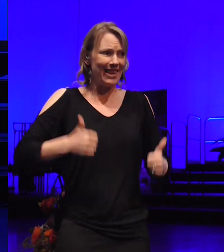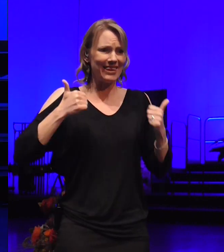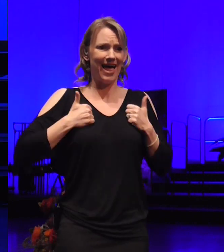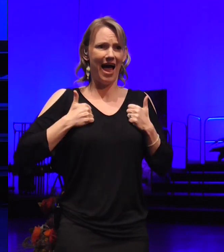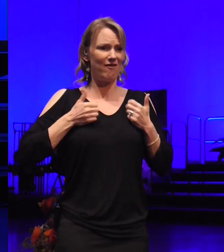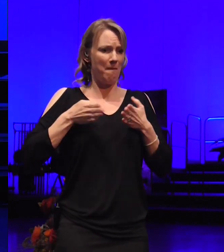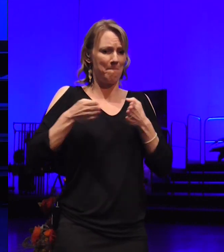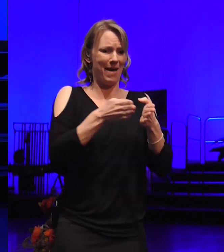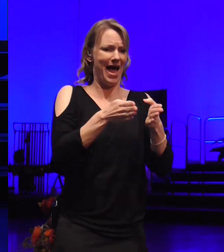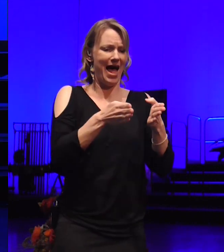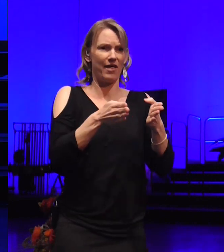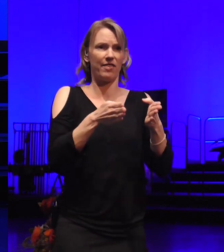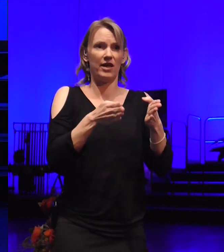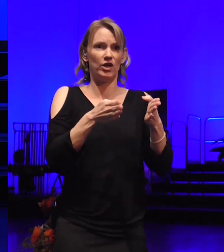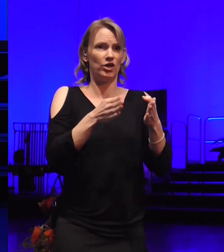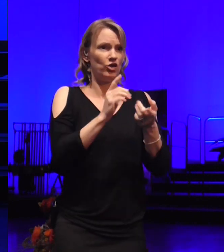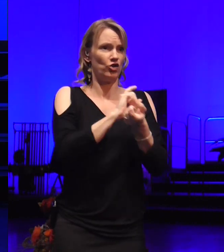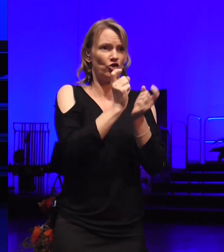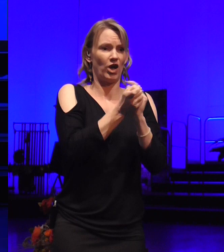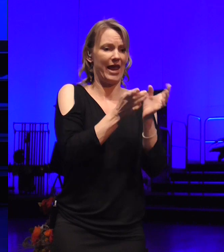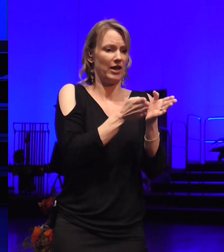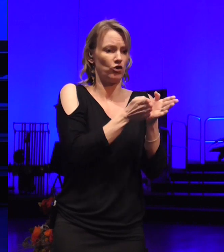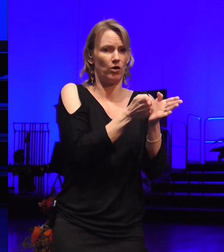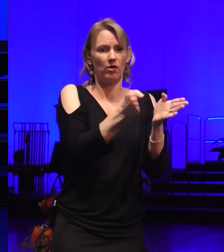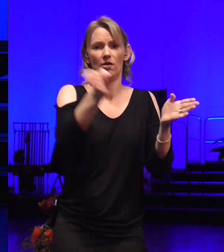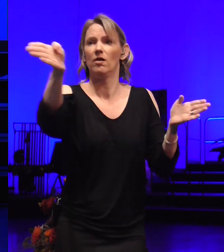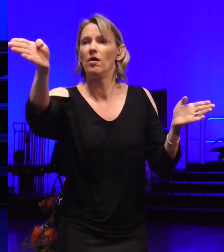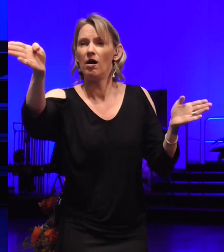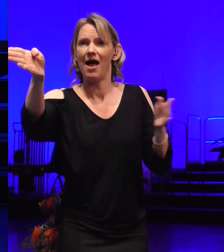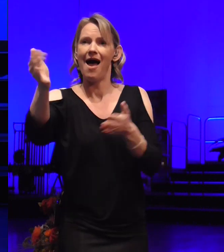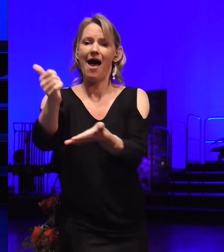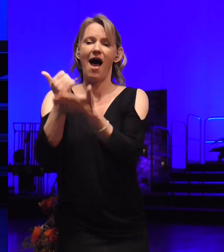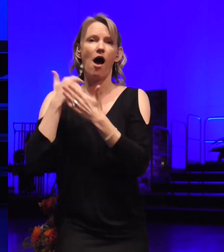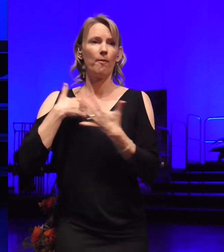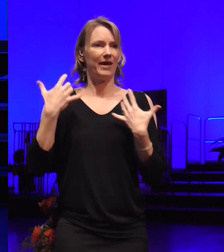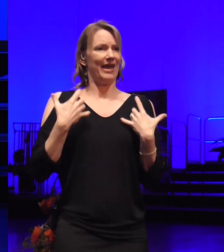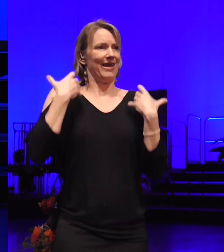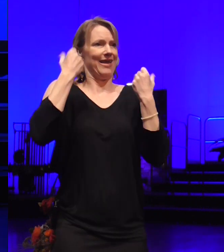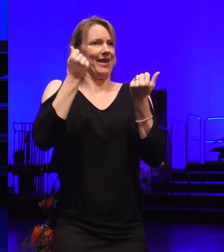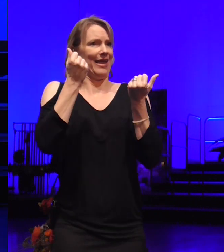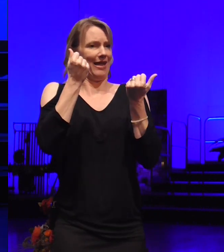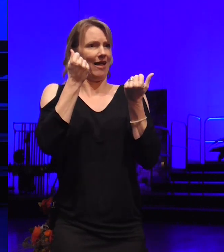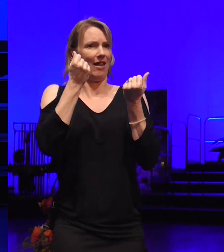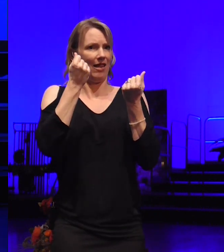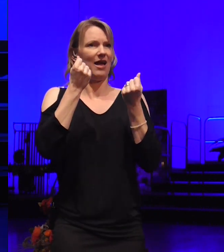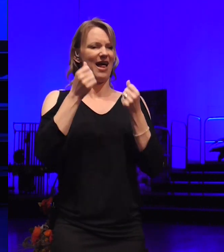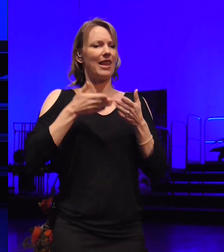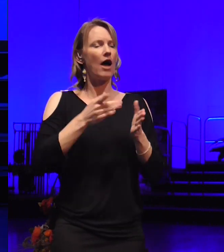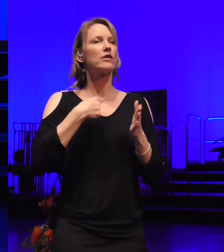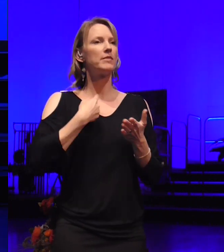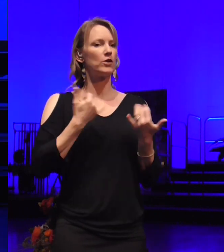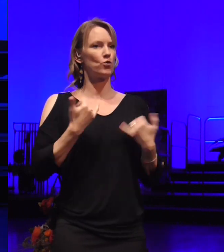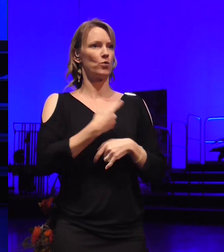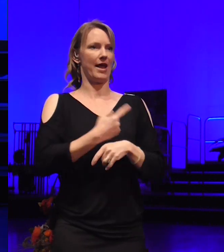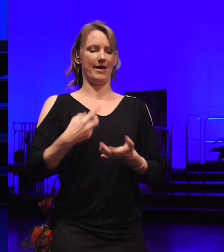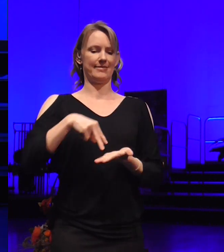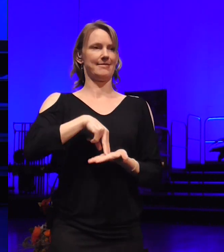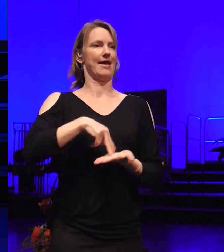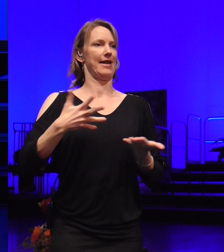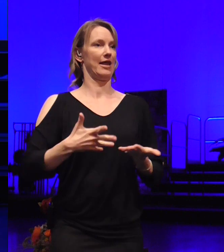my life, and it would set me on a healing journey that allows me to stand here today.